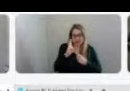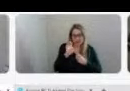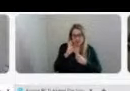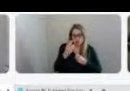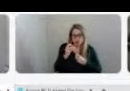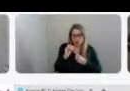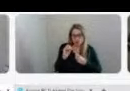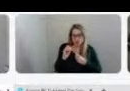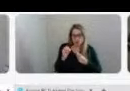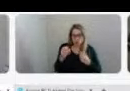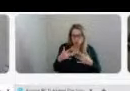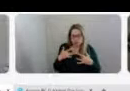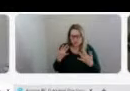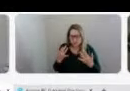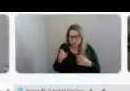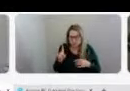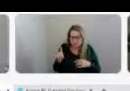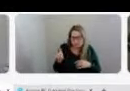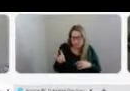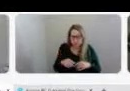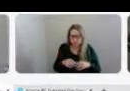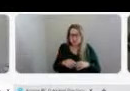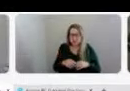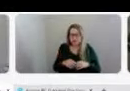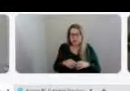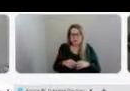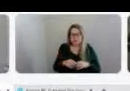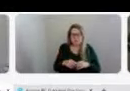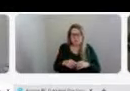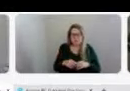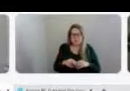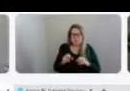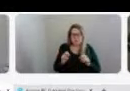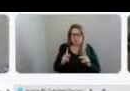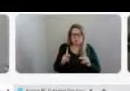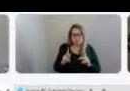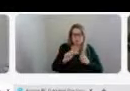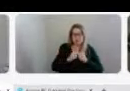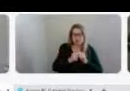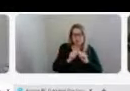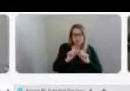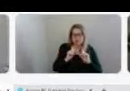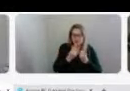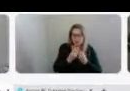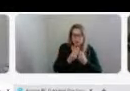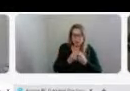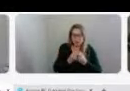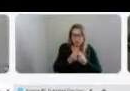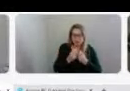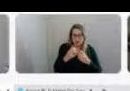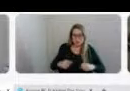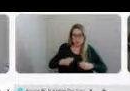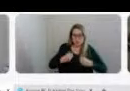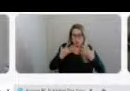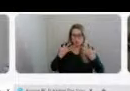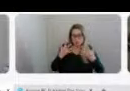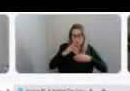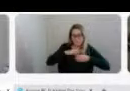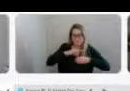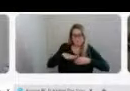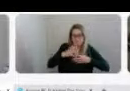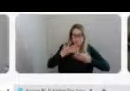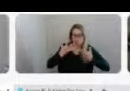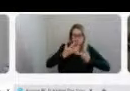what is going on okay competitive districts inspire voter confidence and